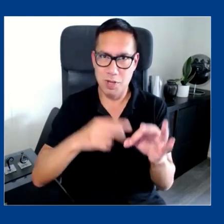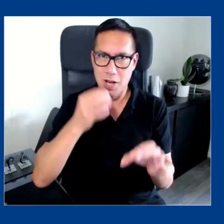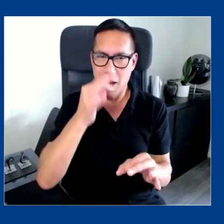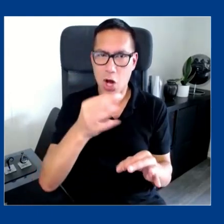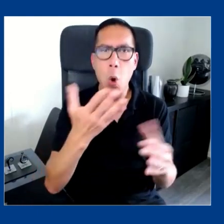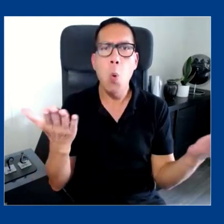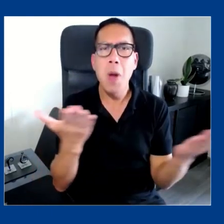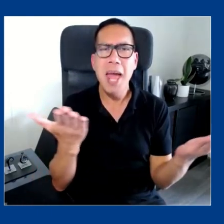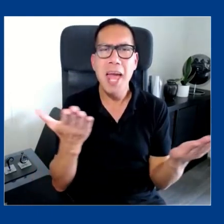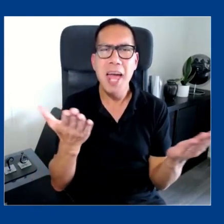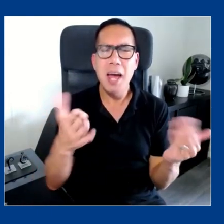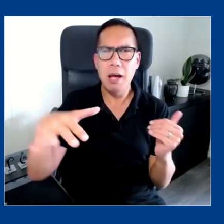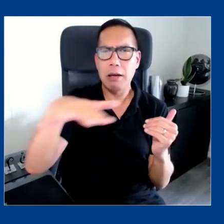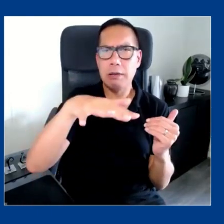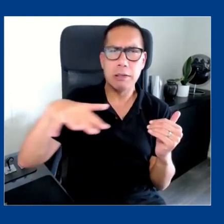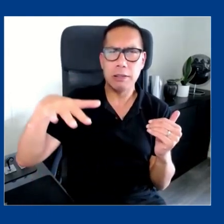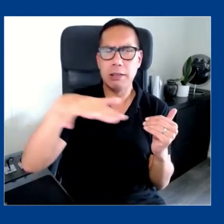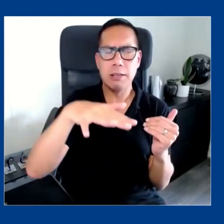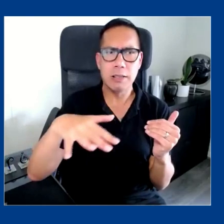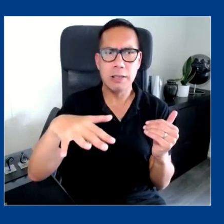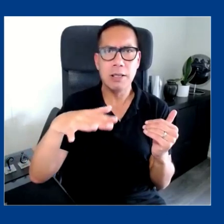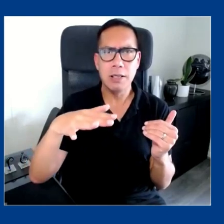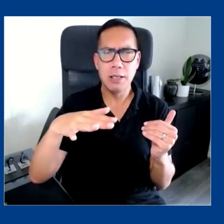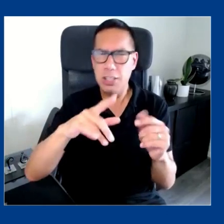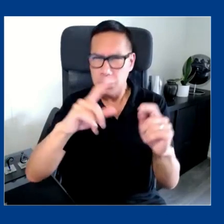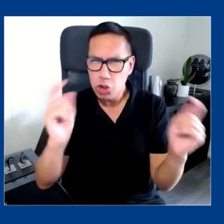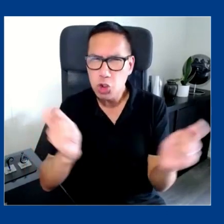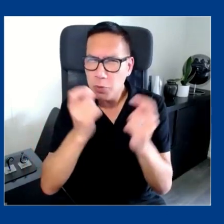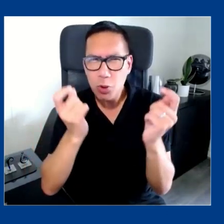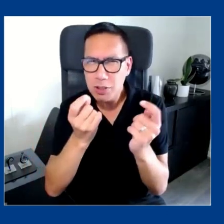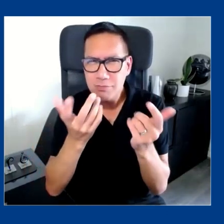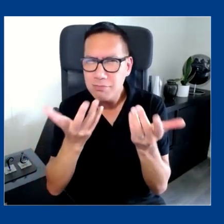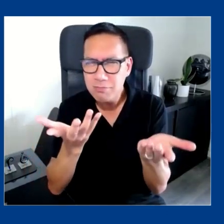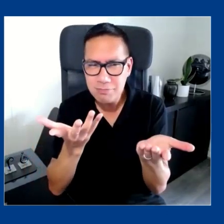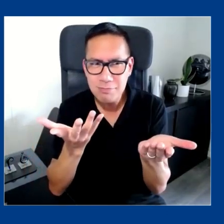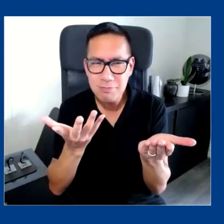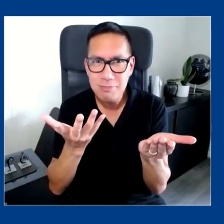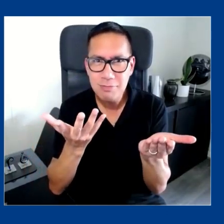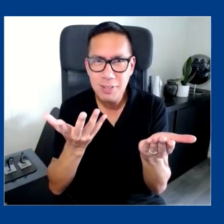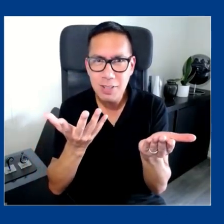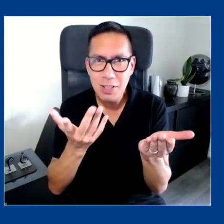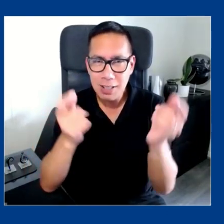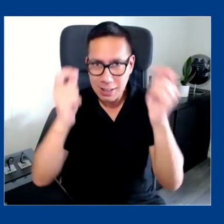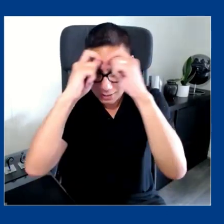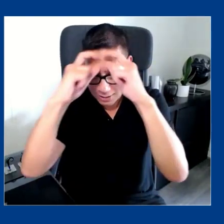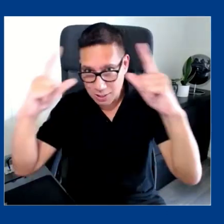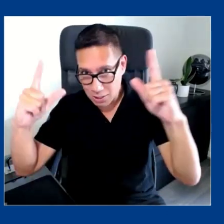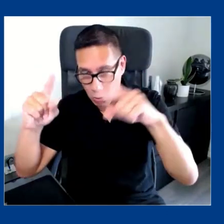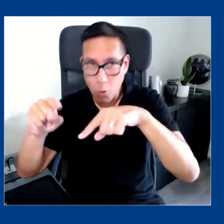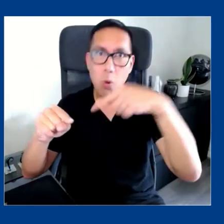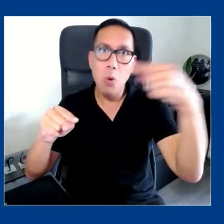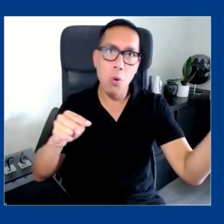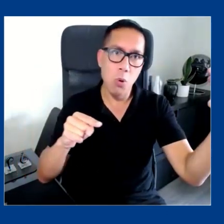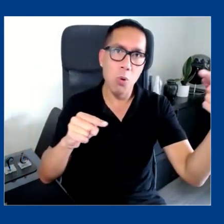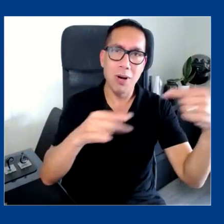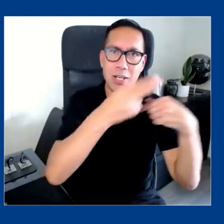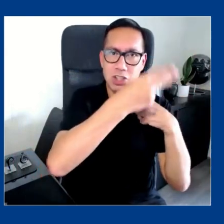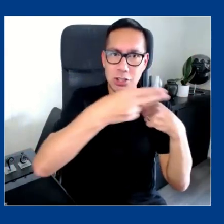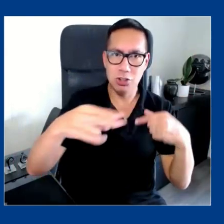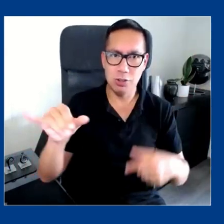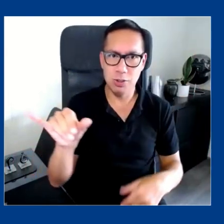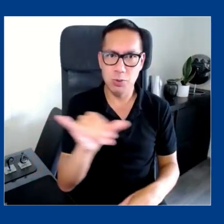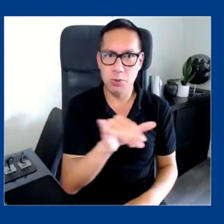they when they were conducting the ceremony, were they in Timor Leste or on the other side of the border in Indonesia?